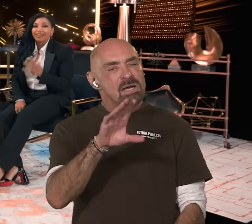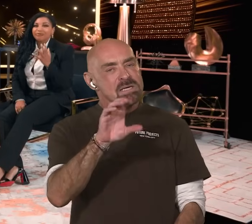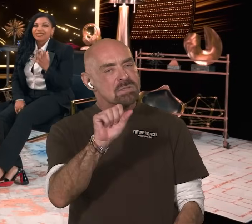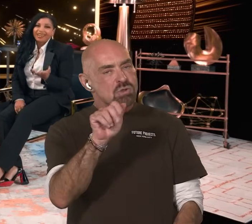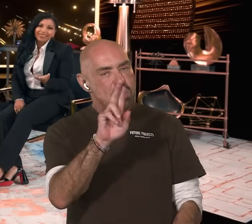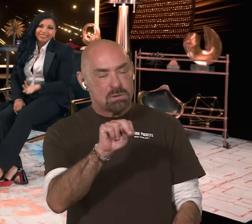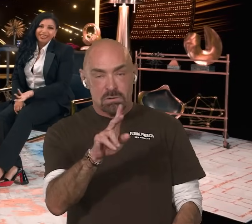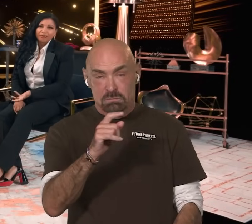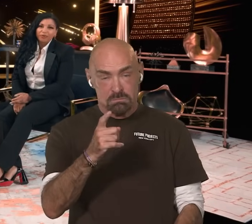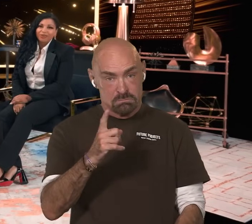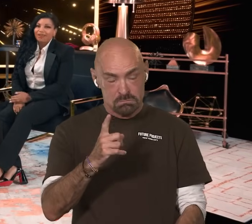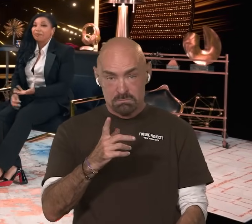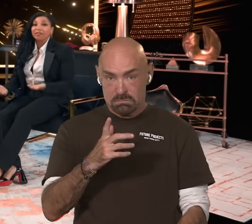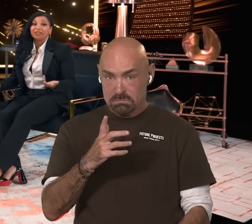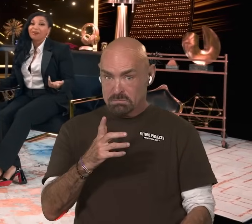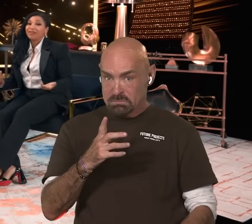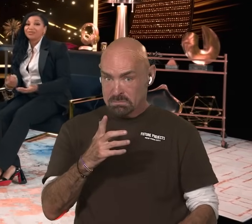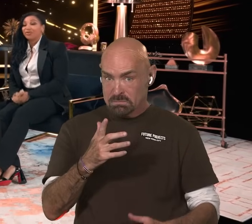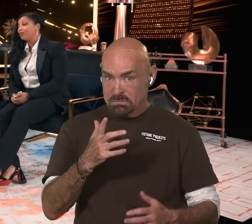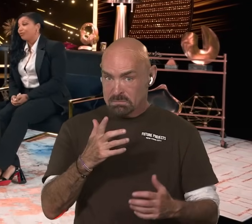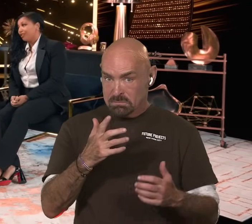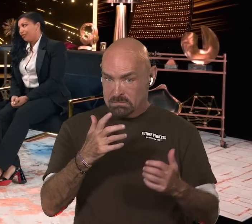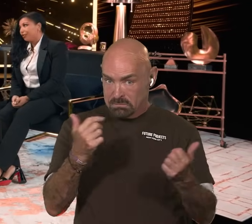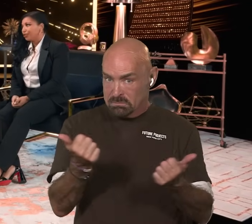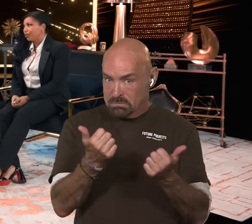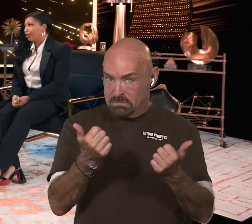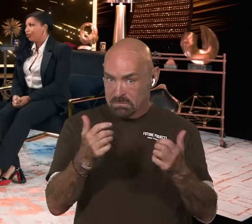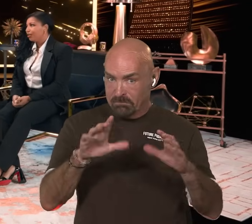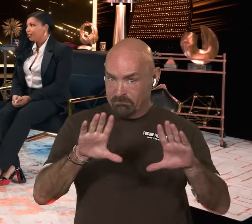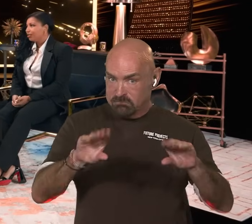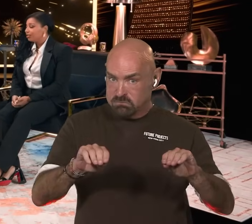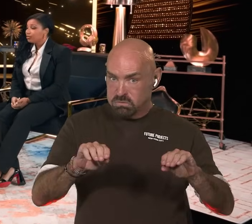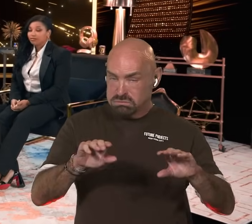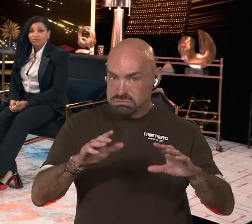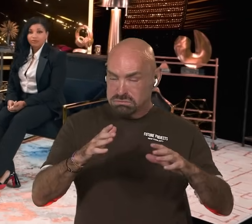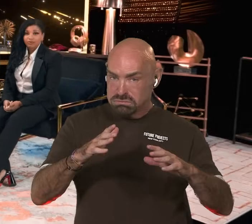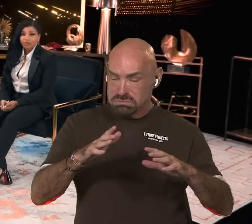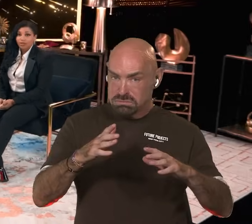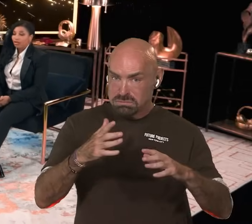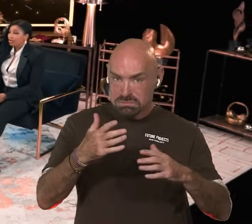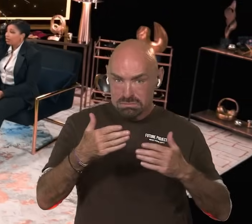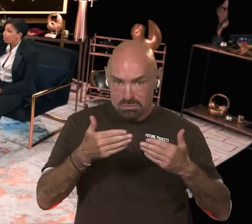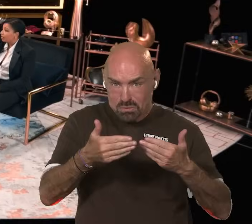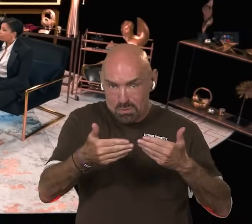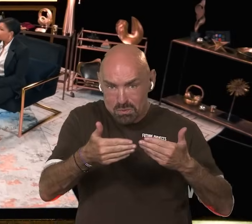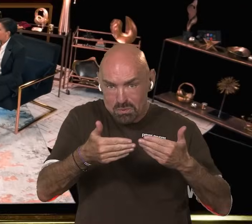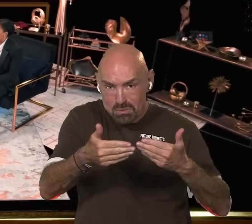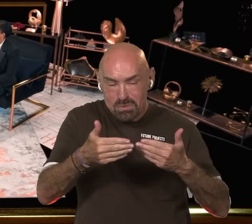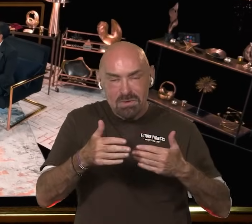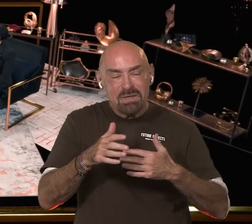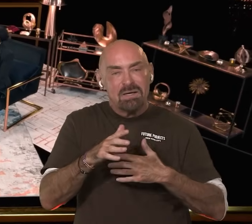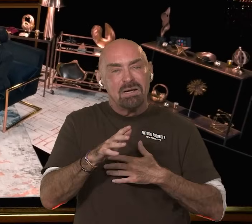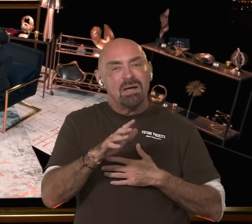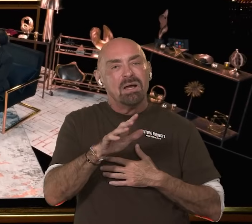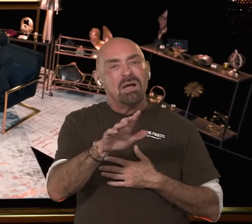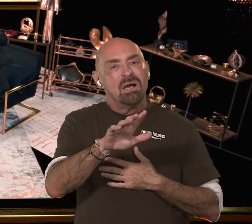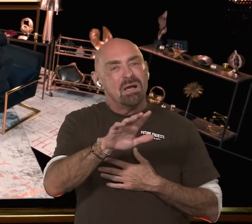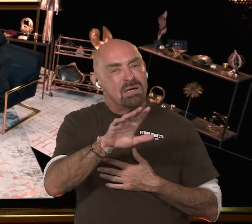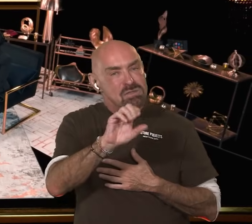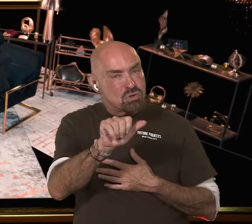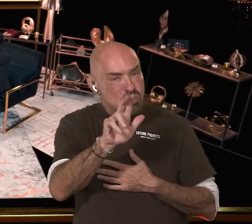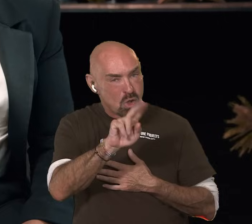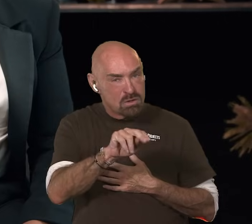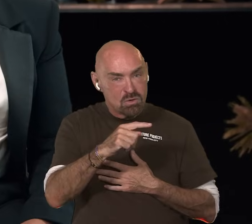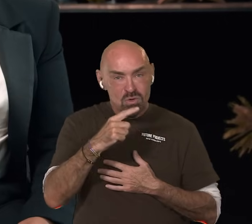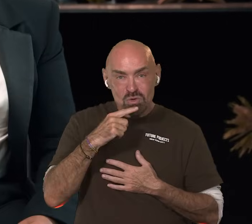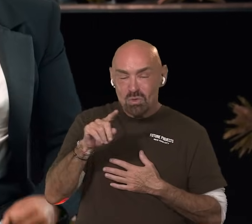Sean, I am sad to say it, but we're not a million miles away from the end of our show. What? Already? Oh, wait. Sean, are